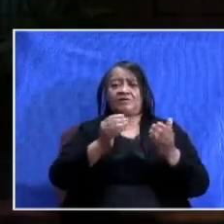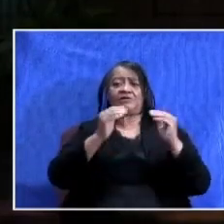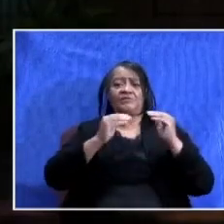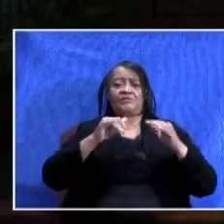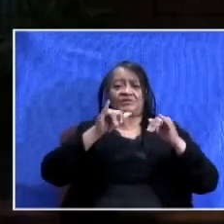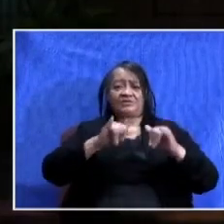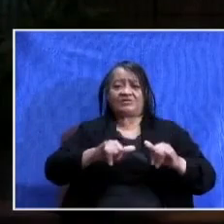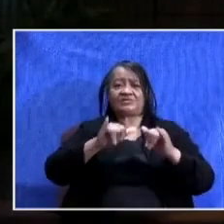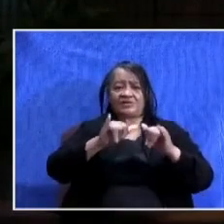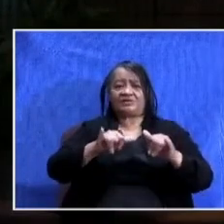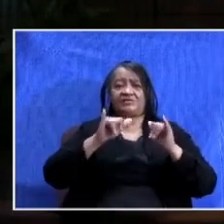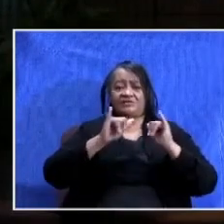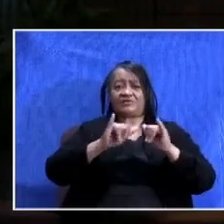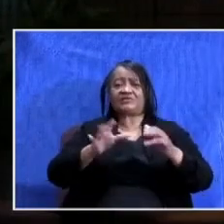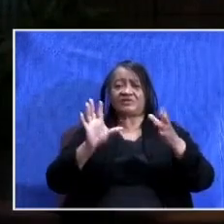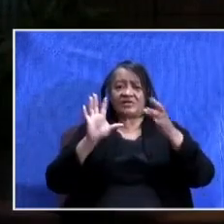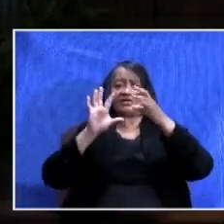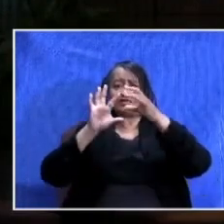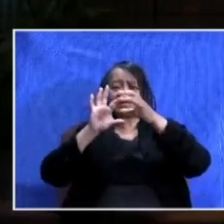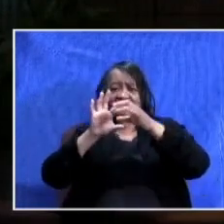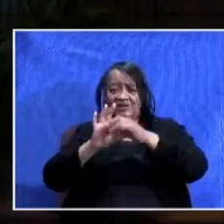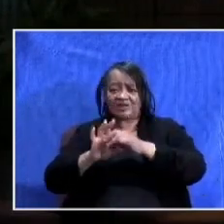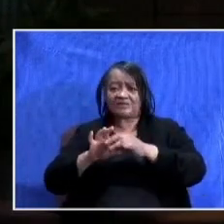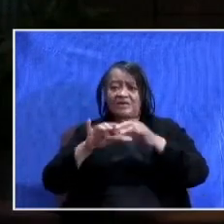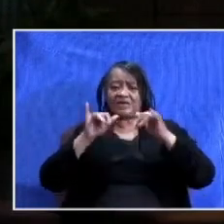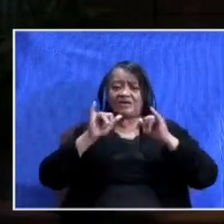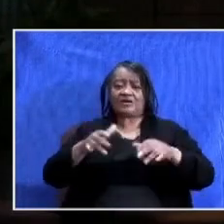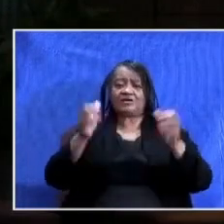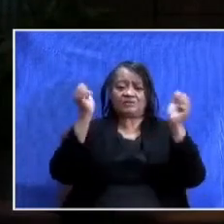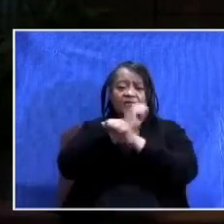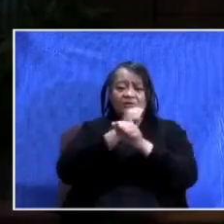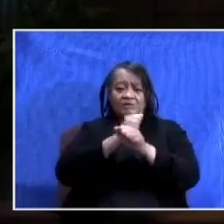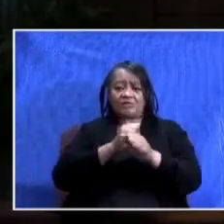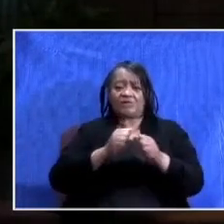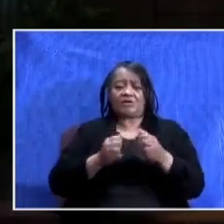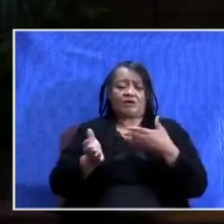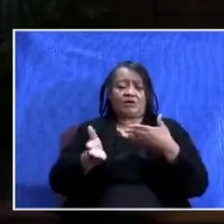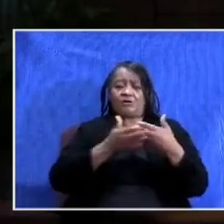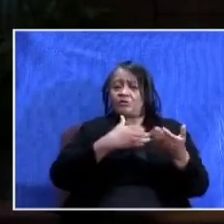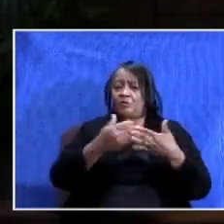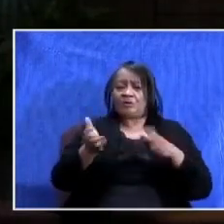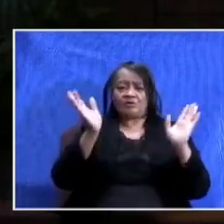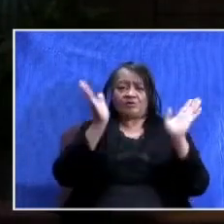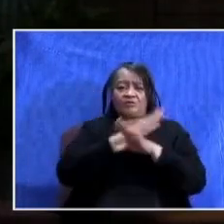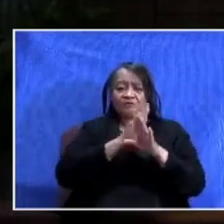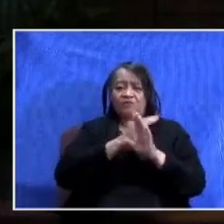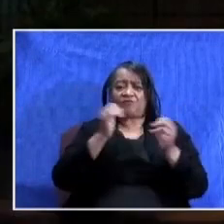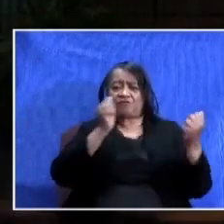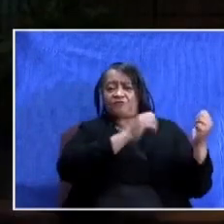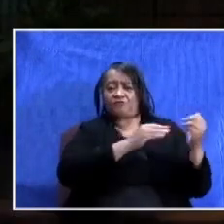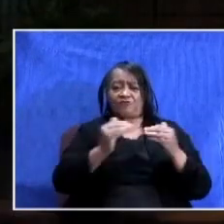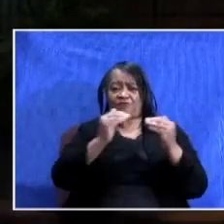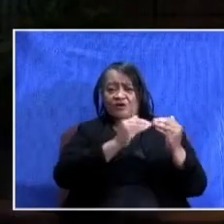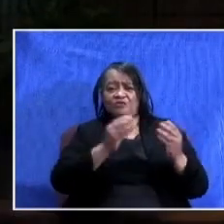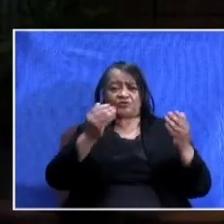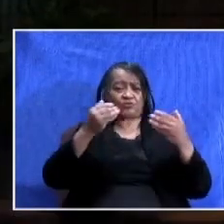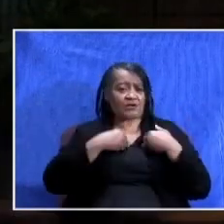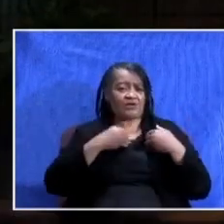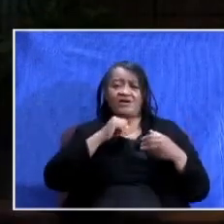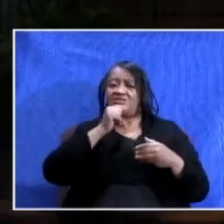fight, stay in the fight. And whatever fight it may be in your life, don't quit.